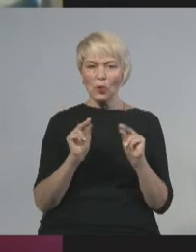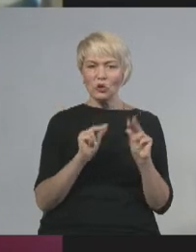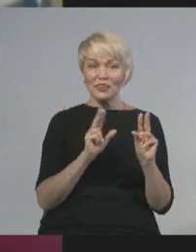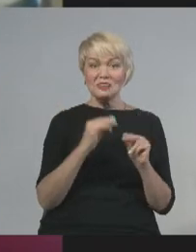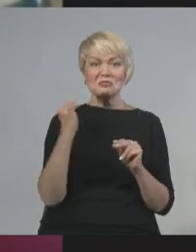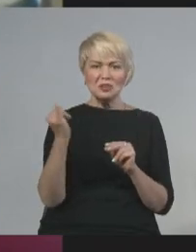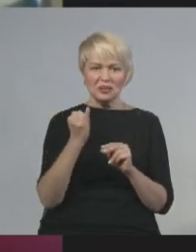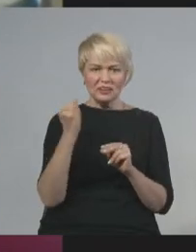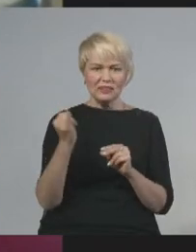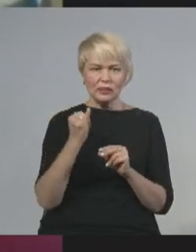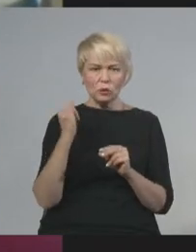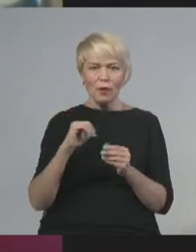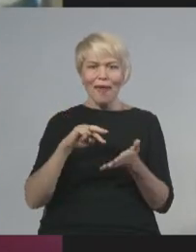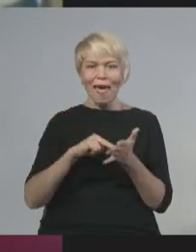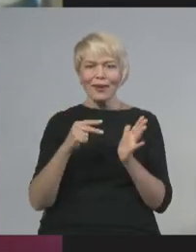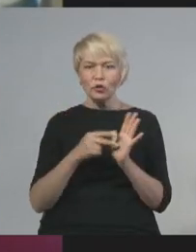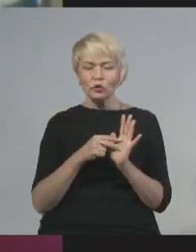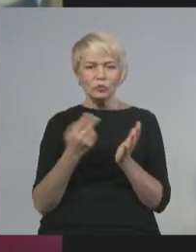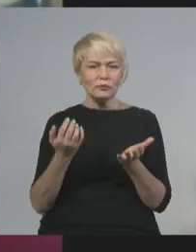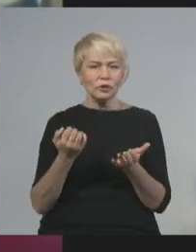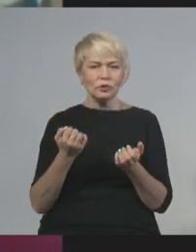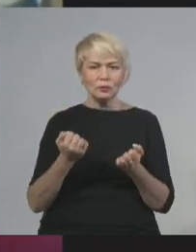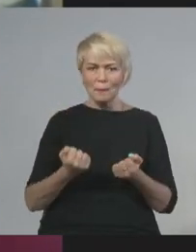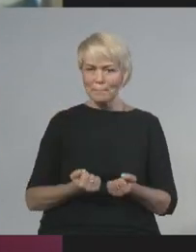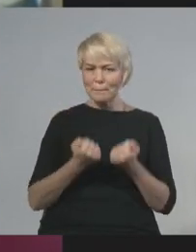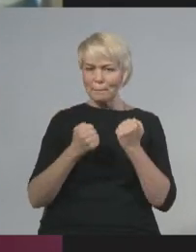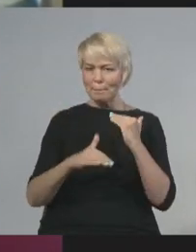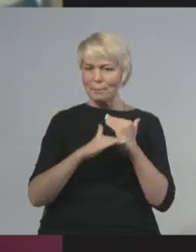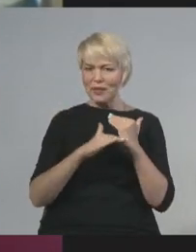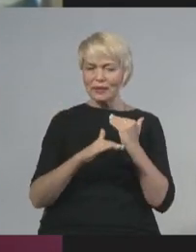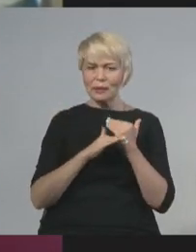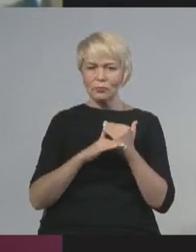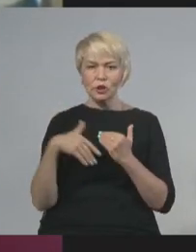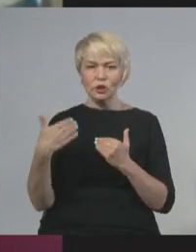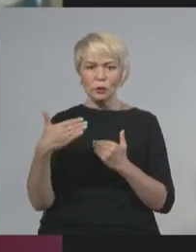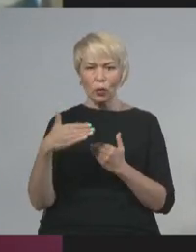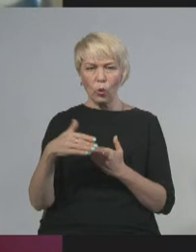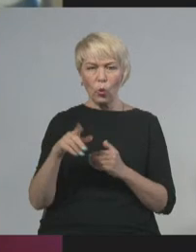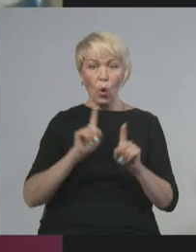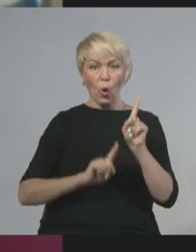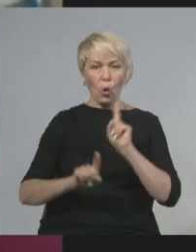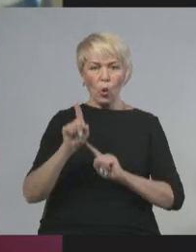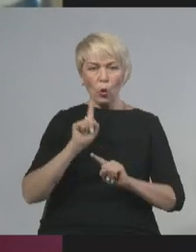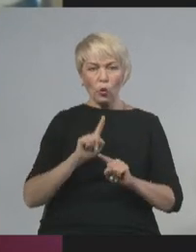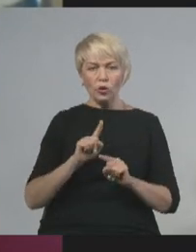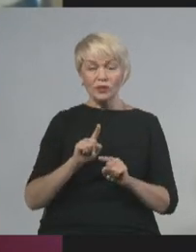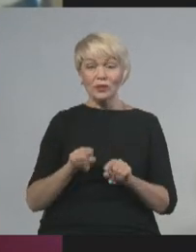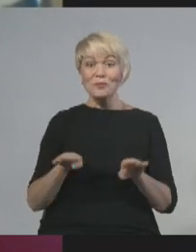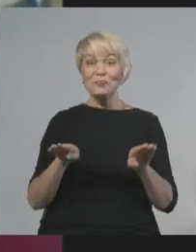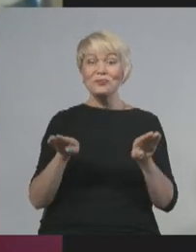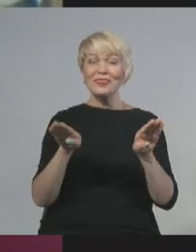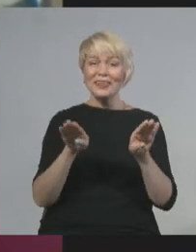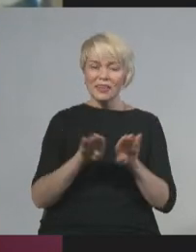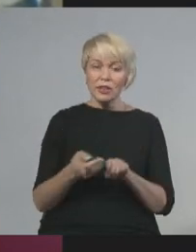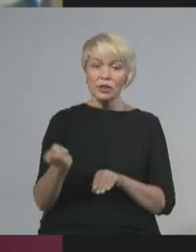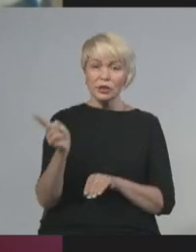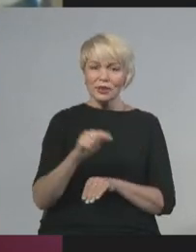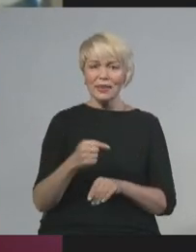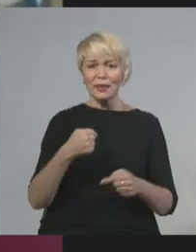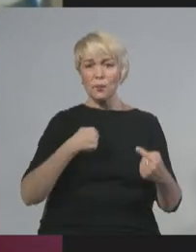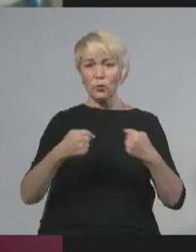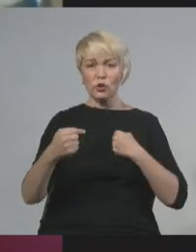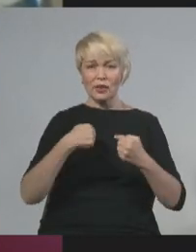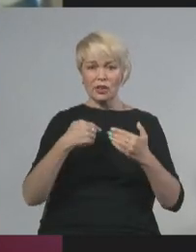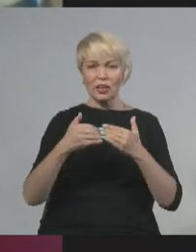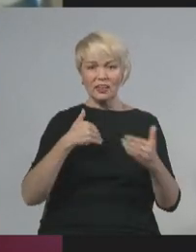government then they knew people affected by kovid so that also you know had an impact on the perception of the of the